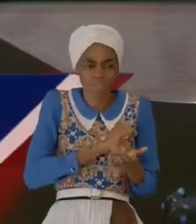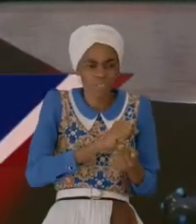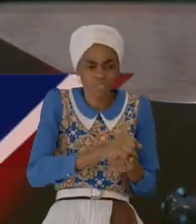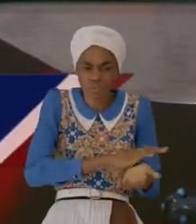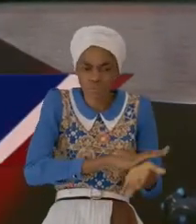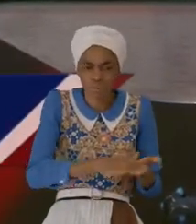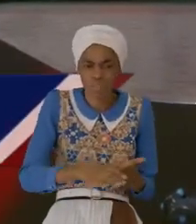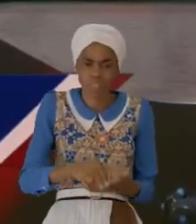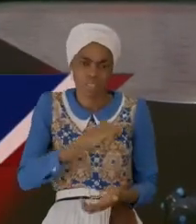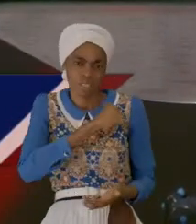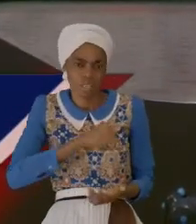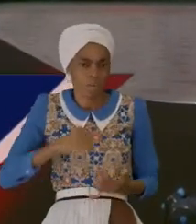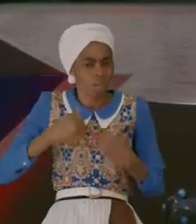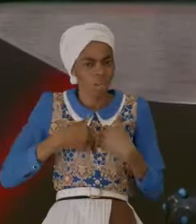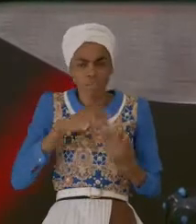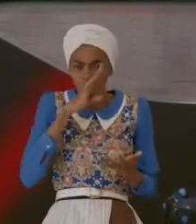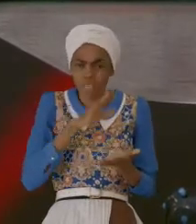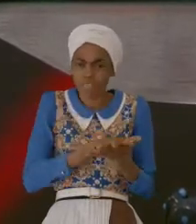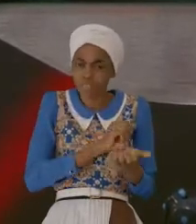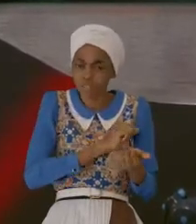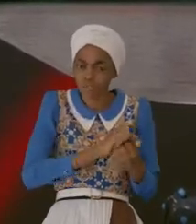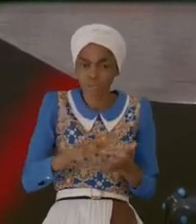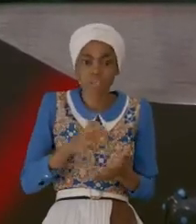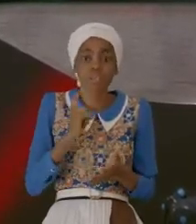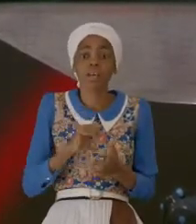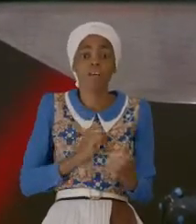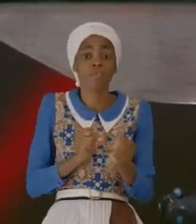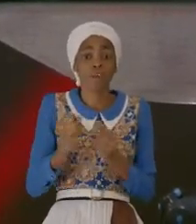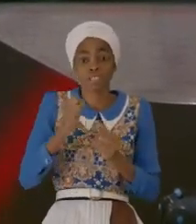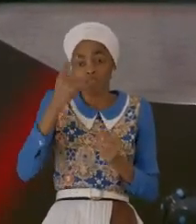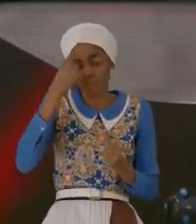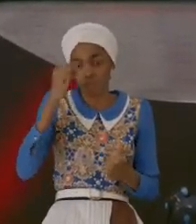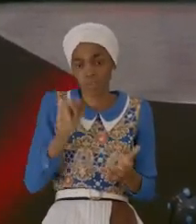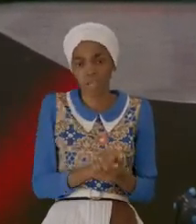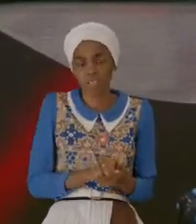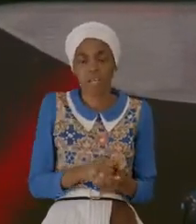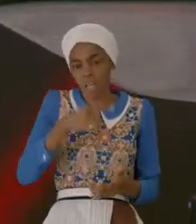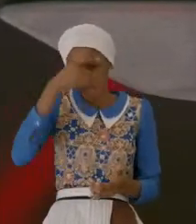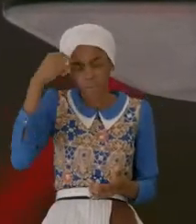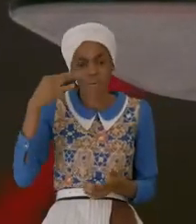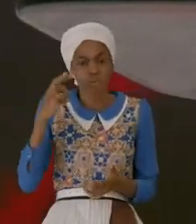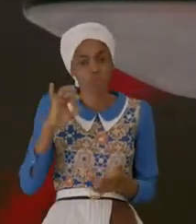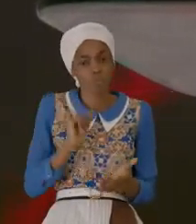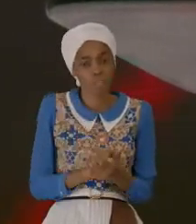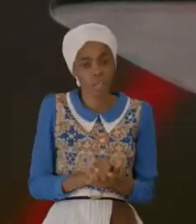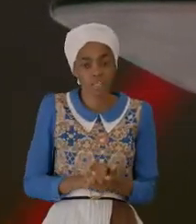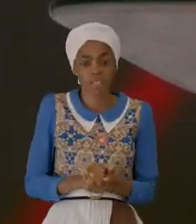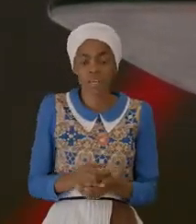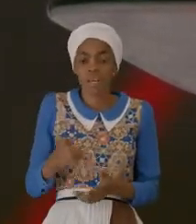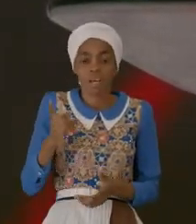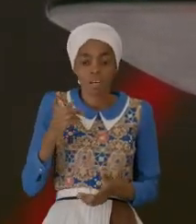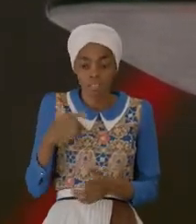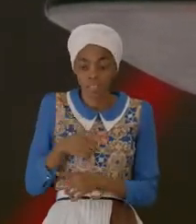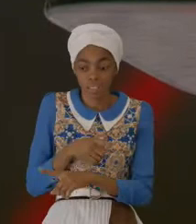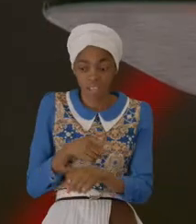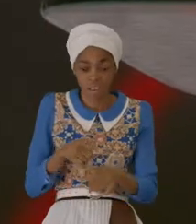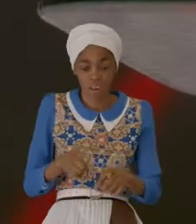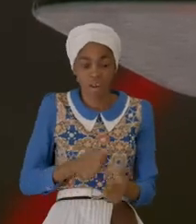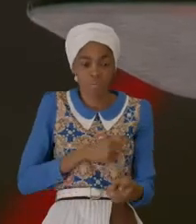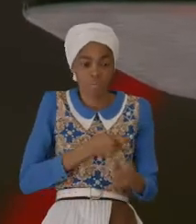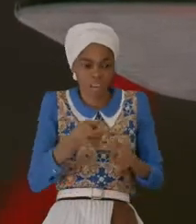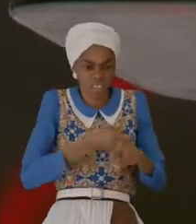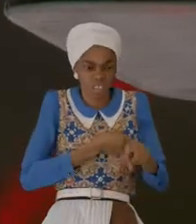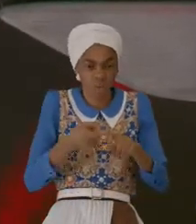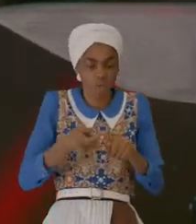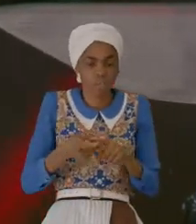abolish they must fire it for that and because of that they persecute the people